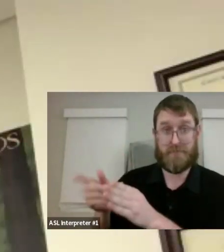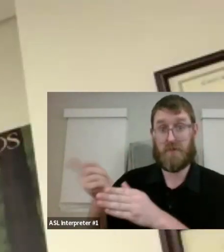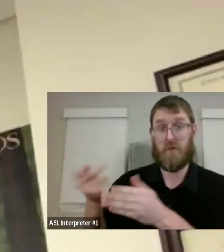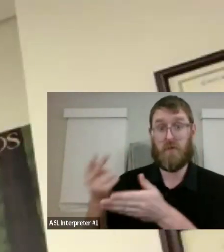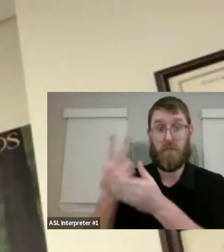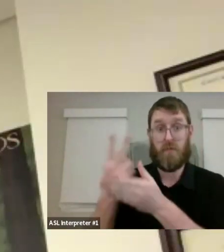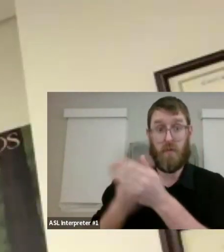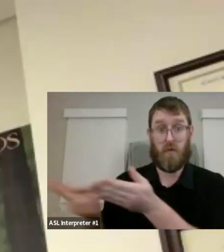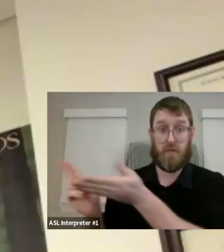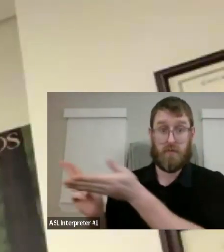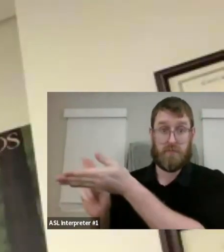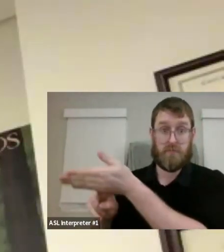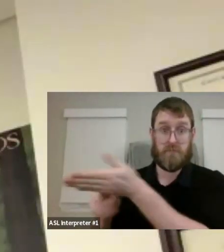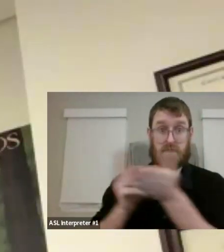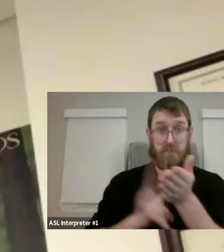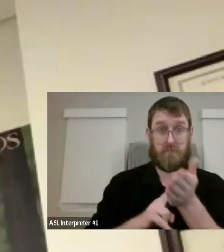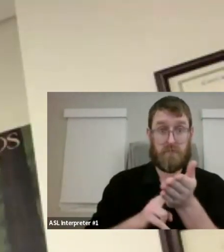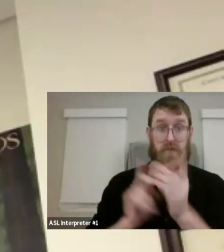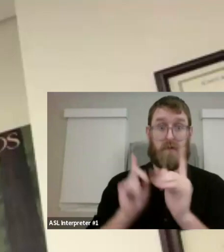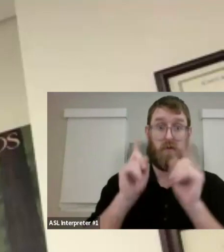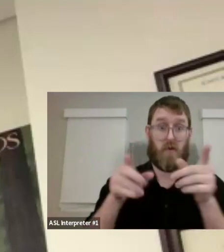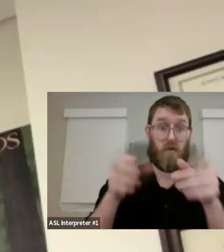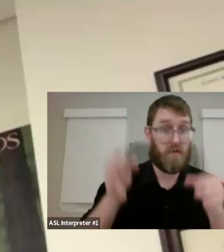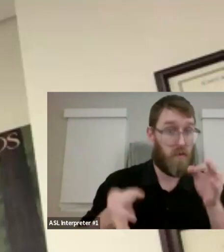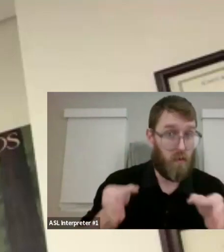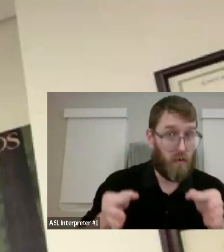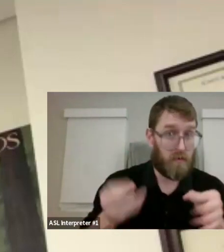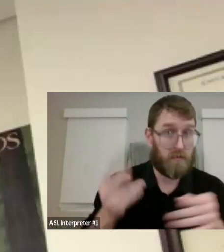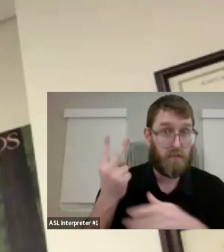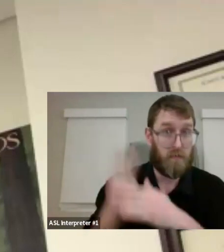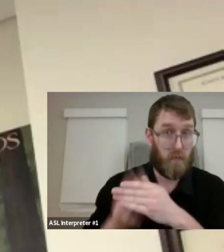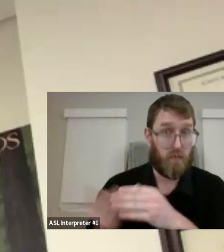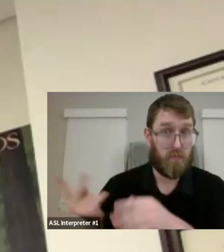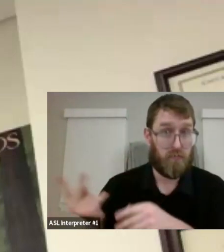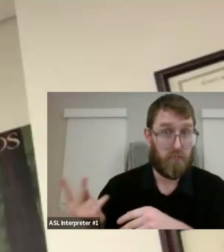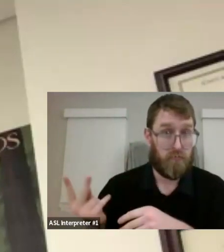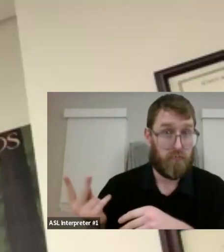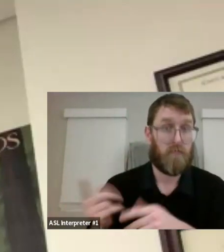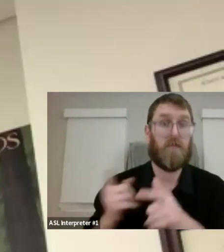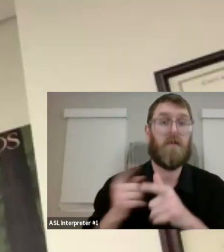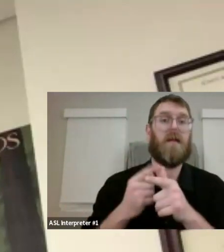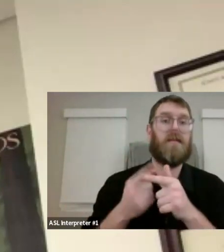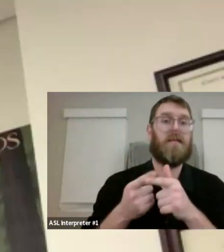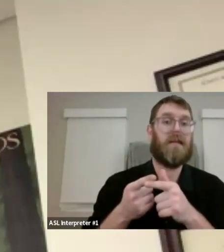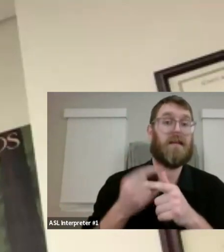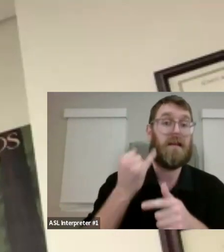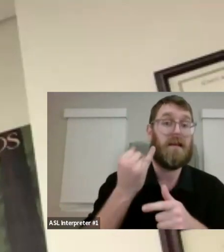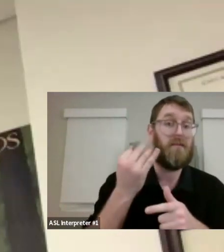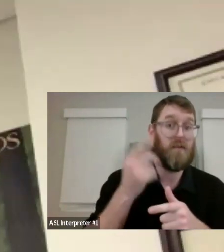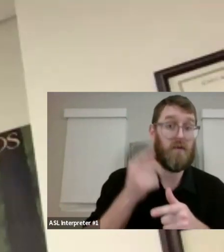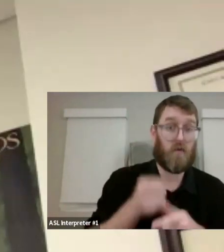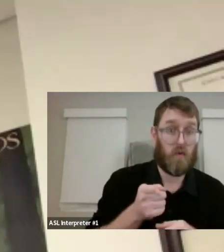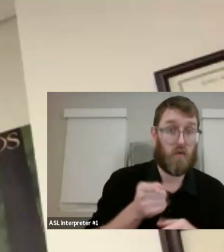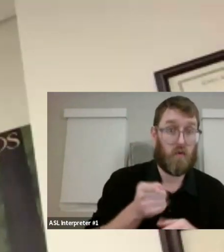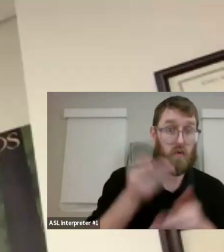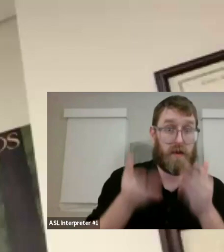petition, you both go to court, and then if you, as one of the